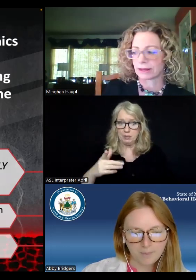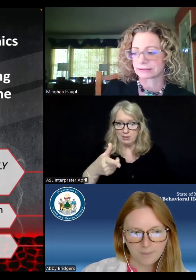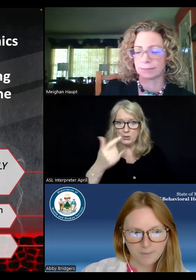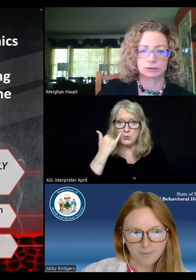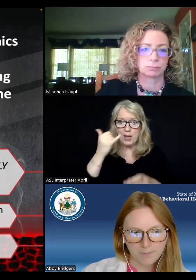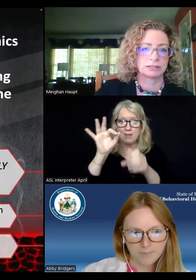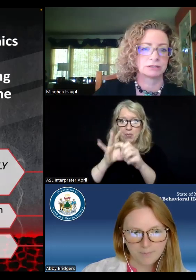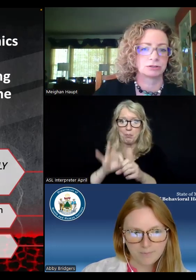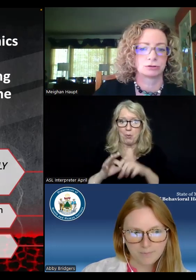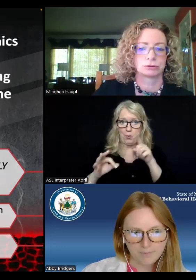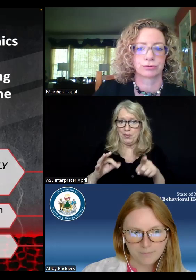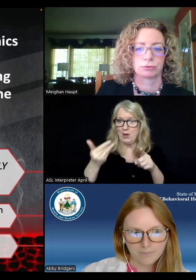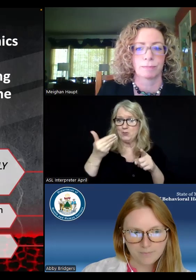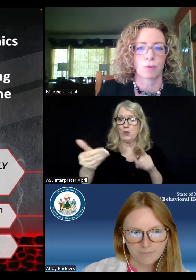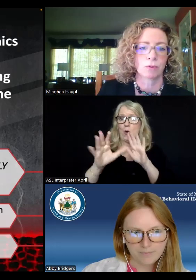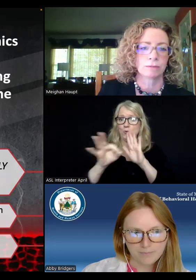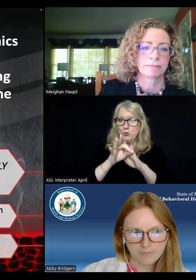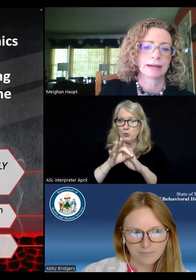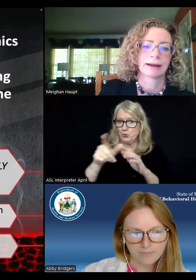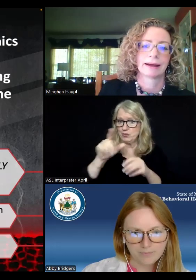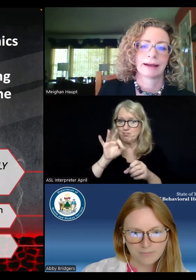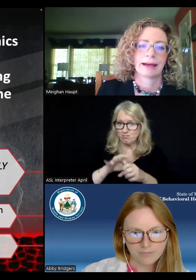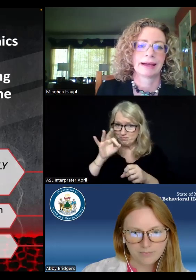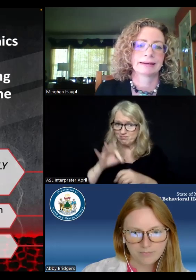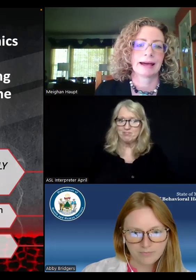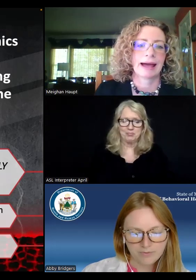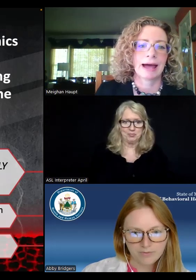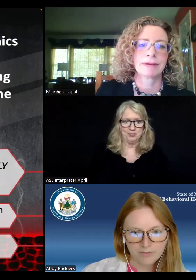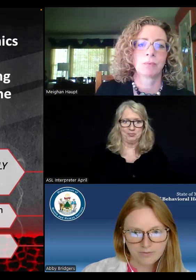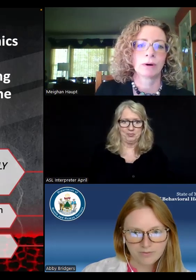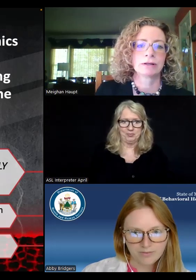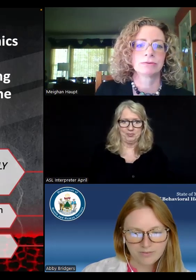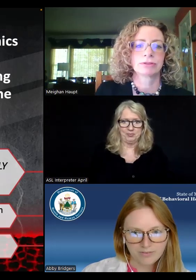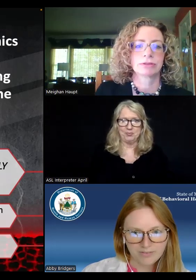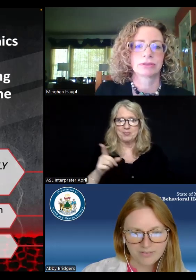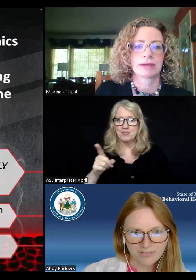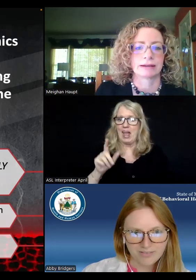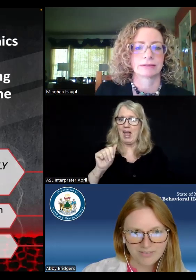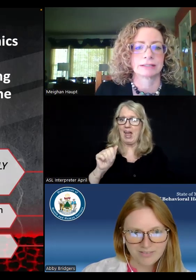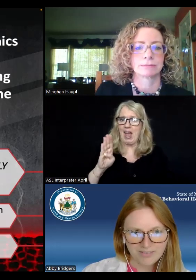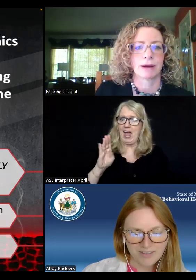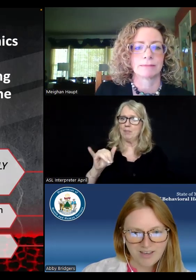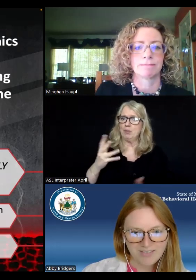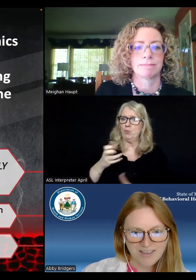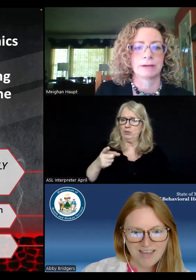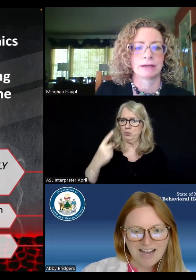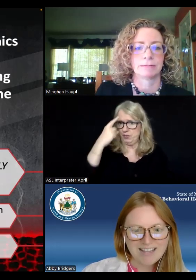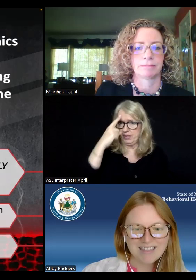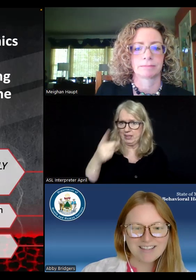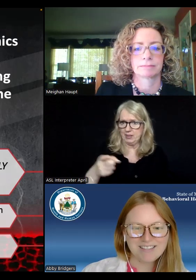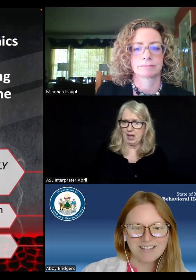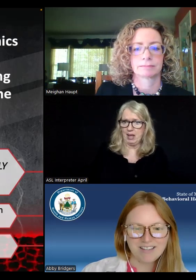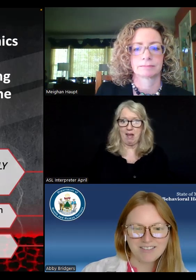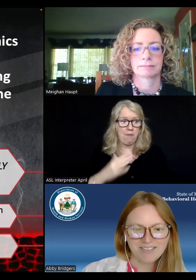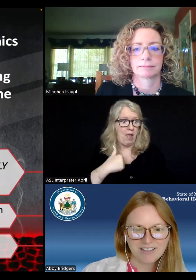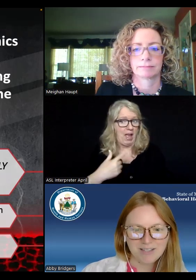poll that is up, so please choose through the poll. And Abby, what do you think this might be? I